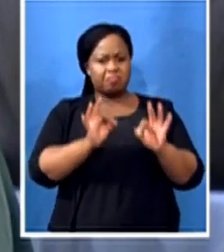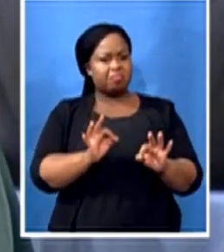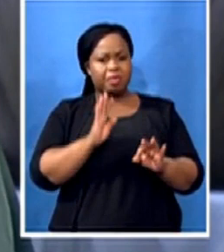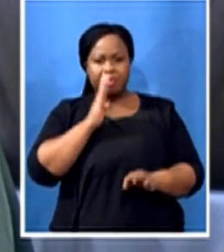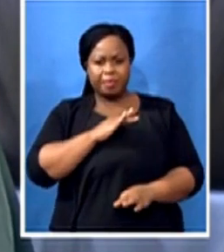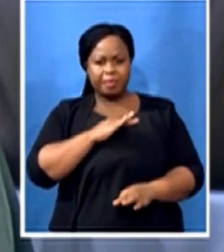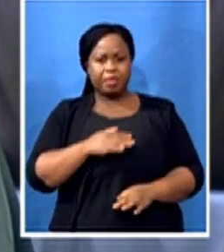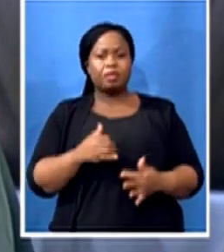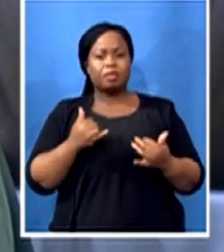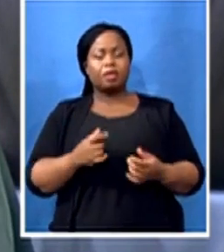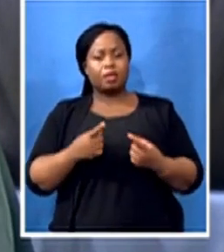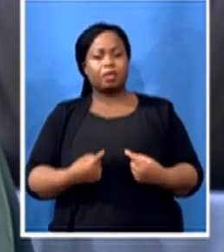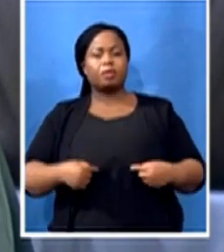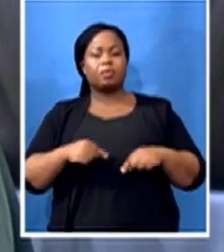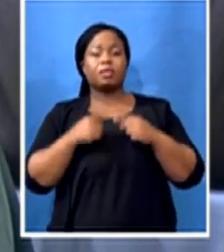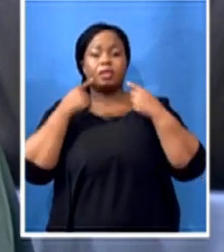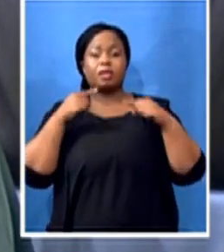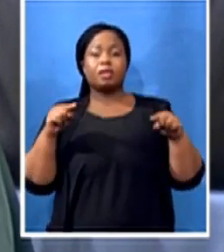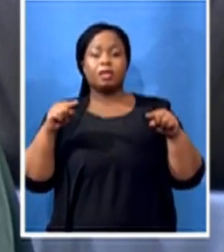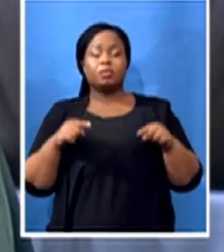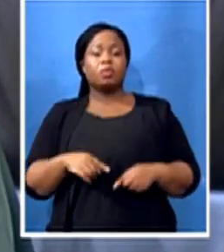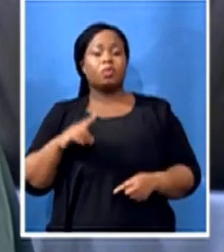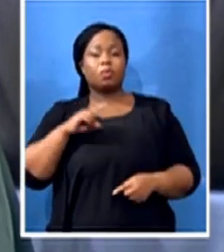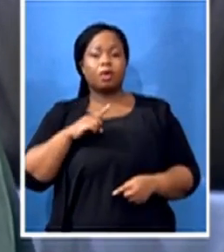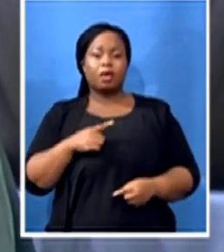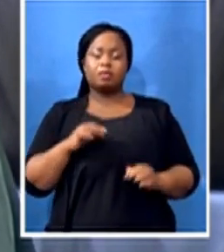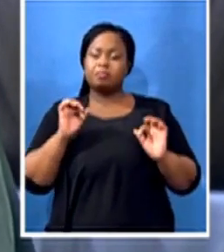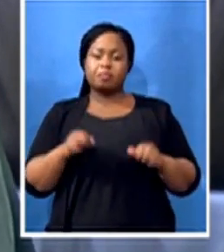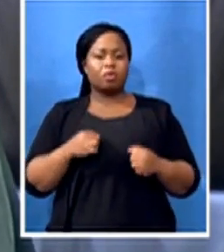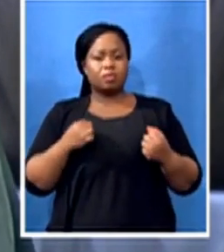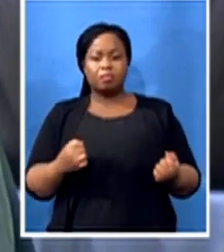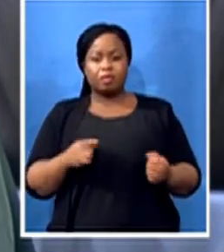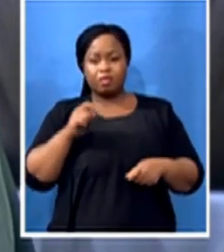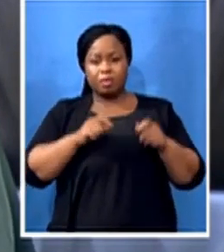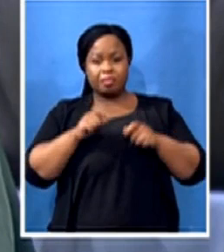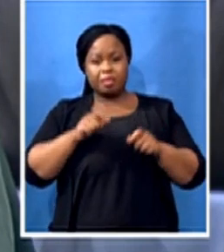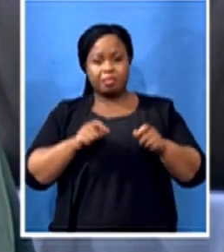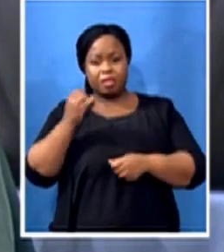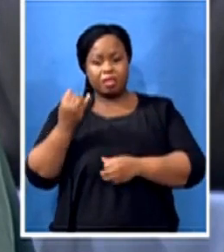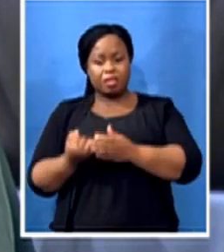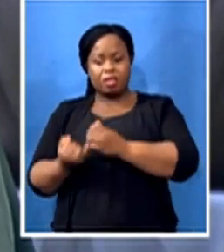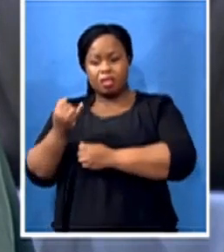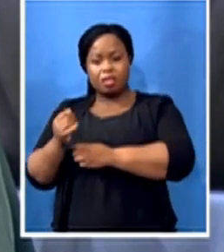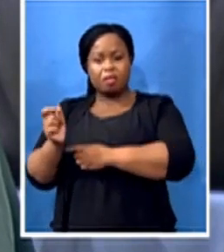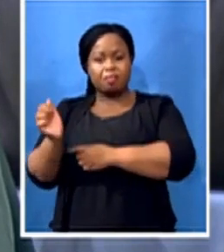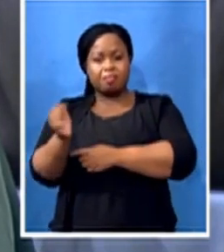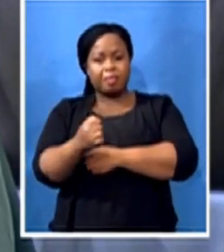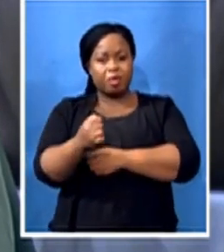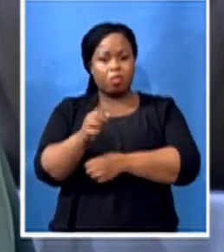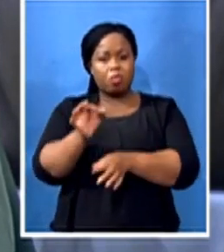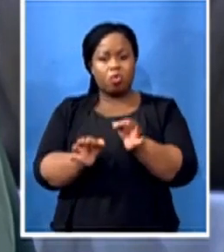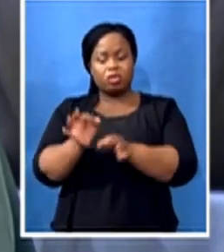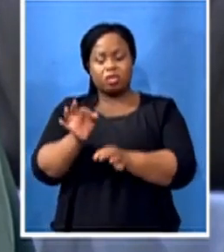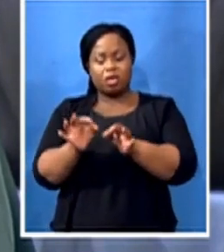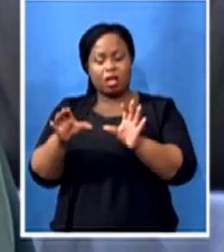as it makes it impossible for candidates to stand for political office without being members of political parties,